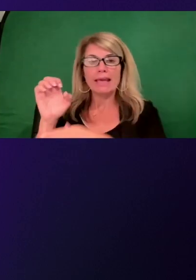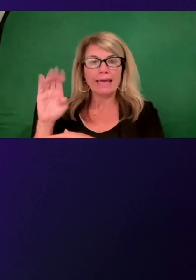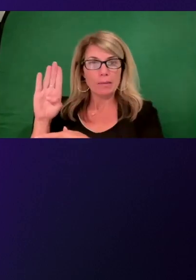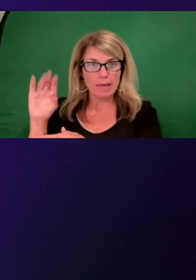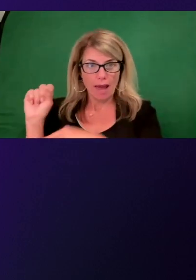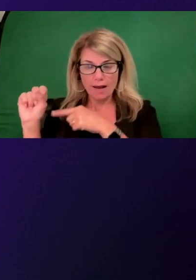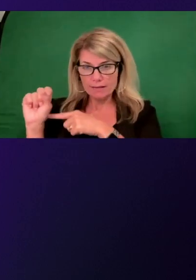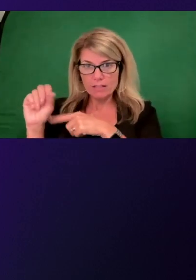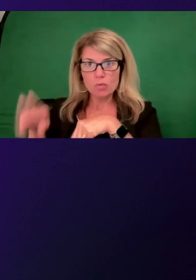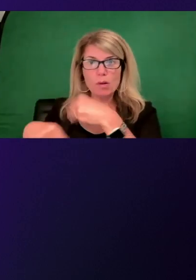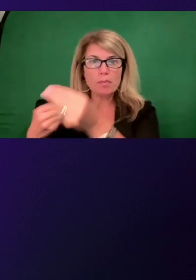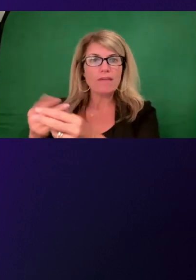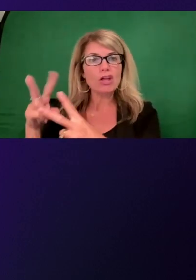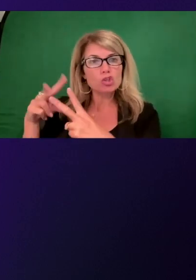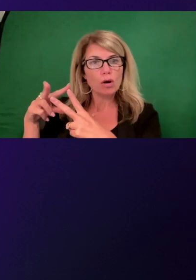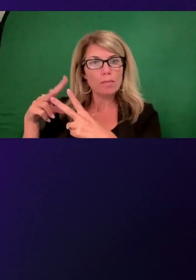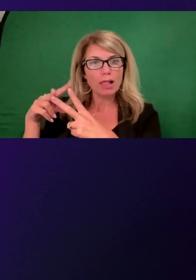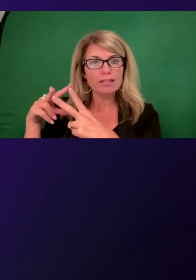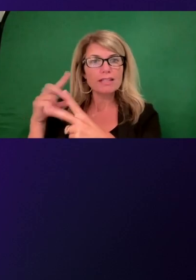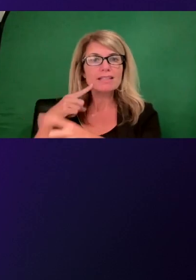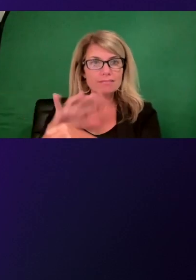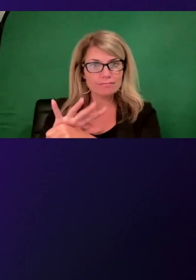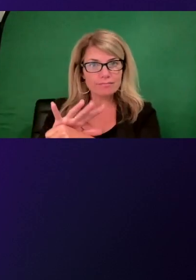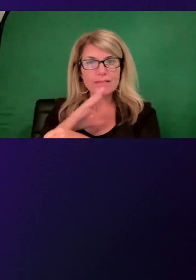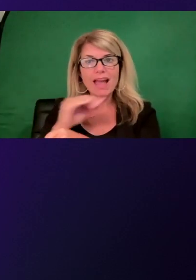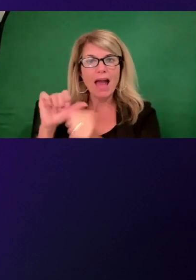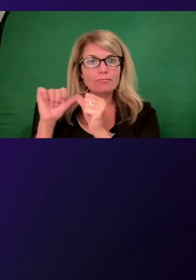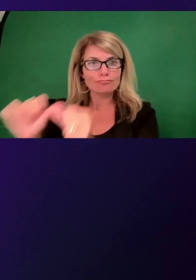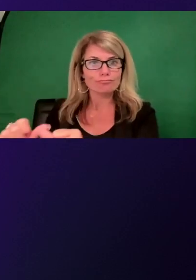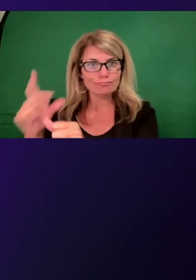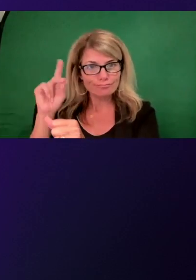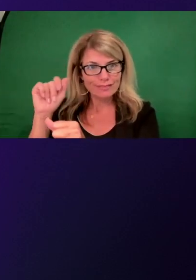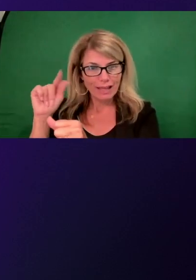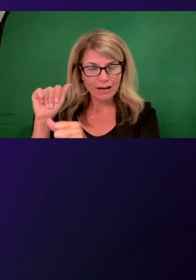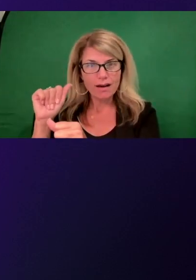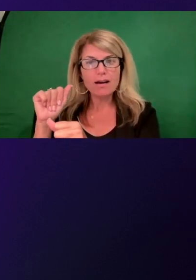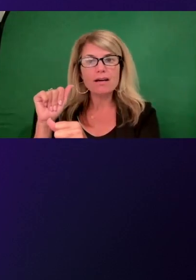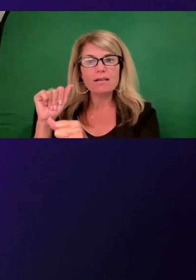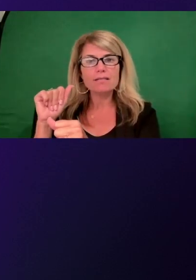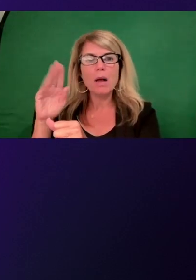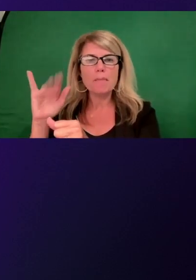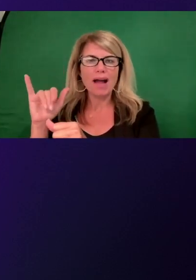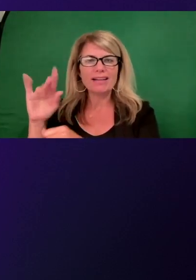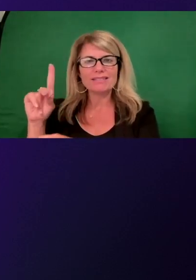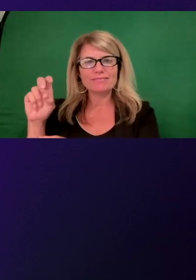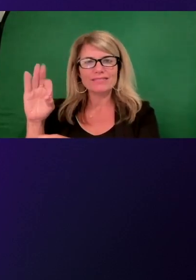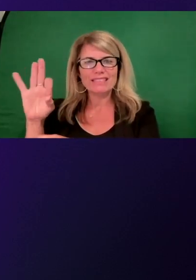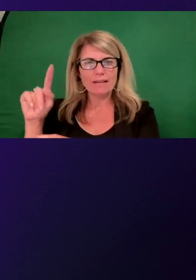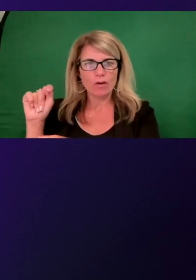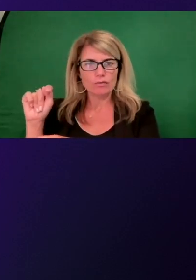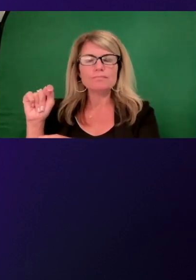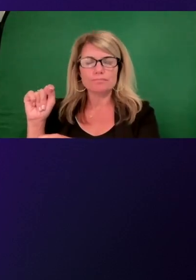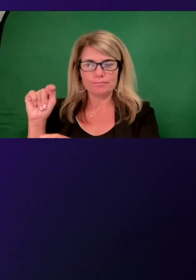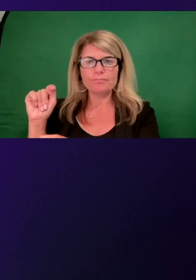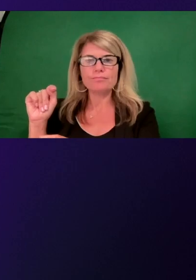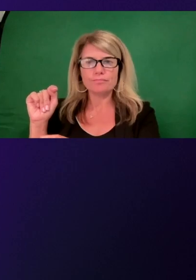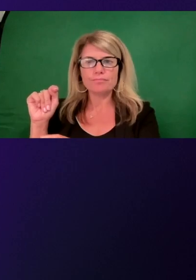the durability guarantee and persistence of data by default. and you can